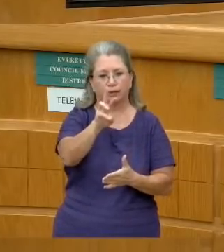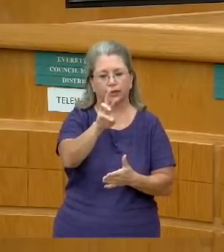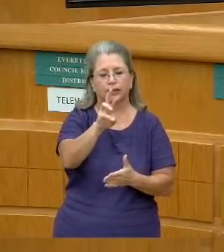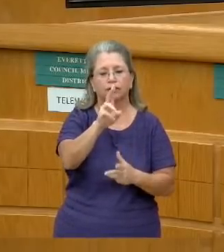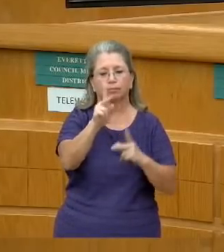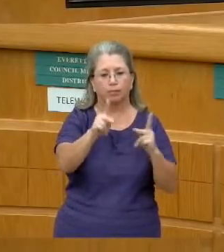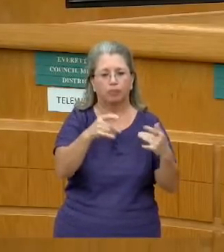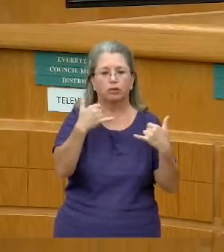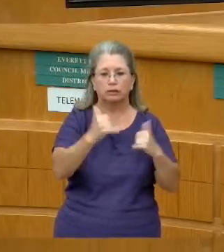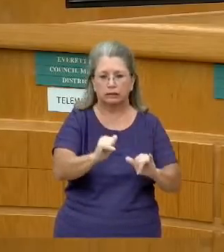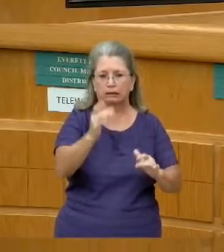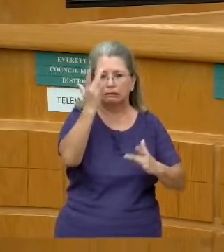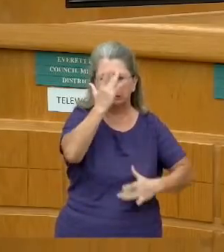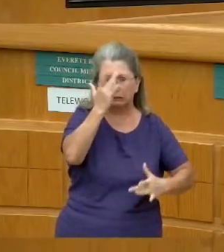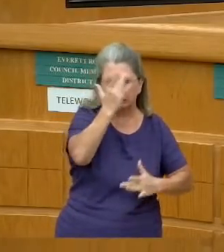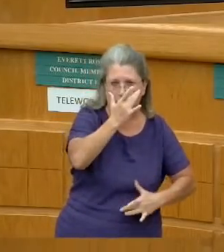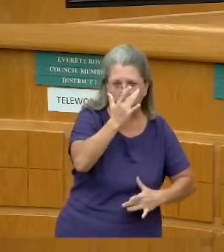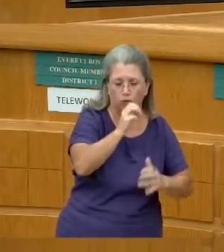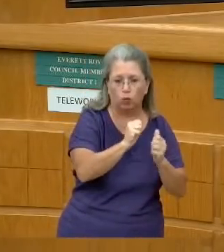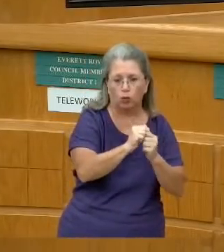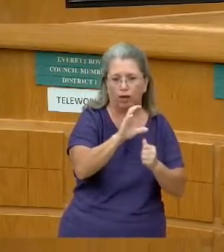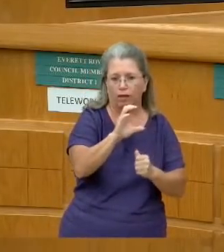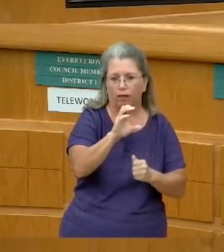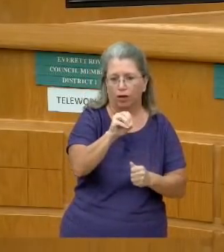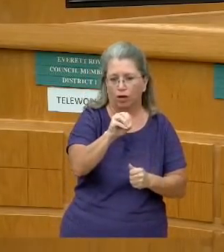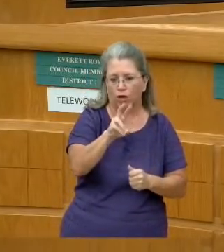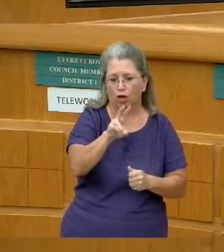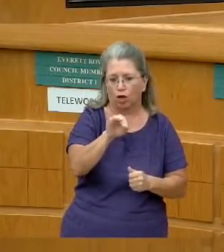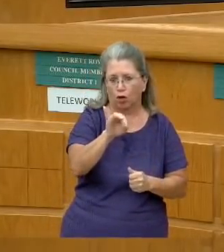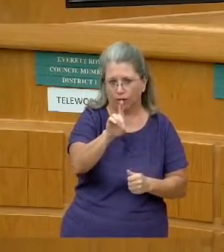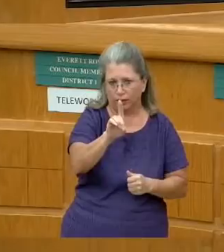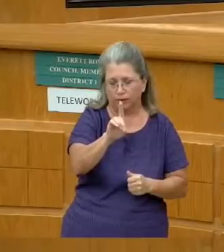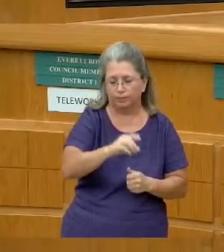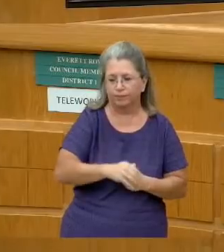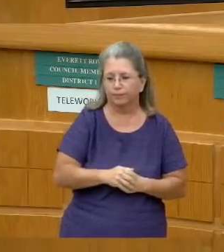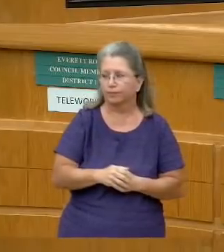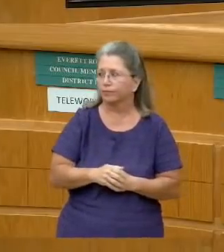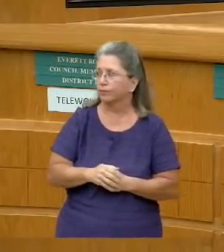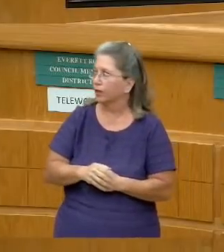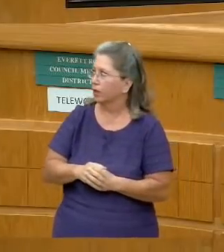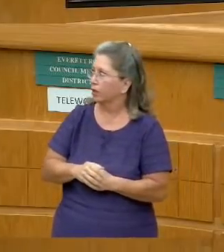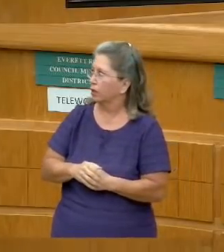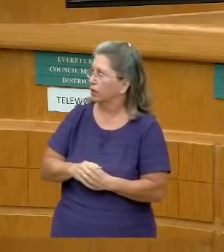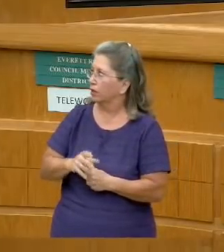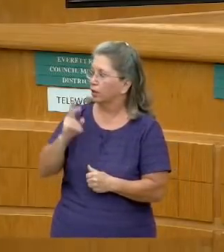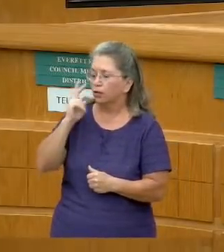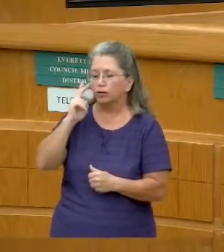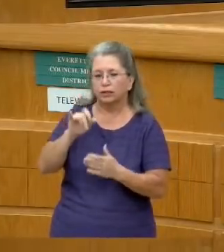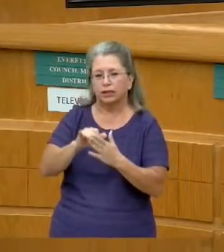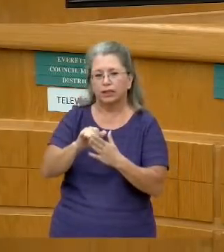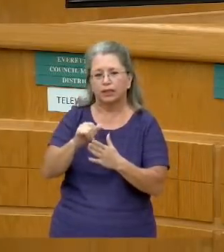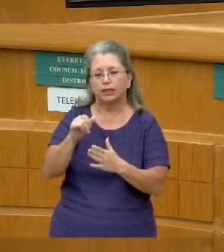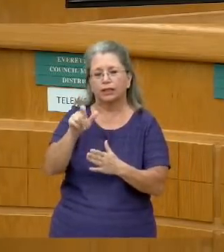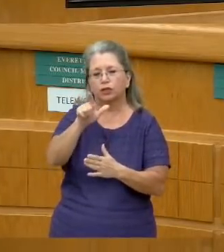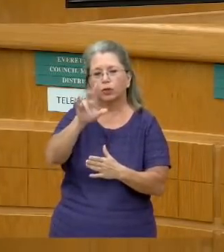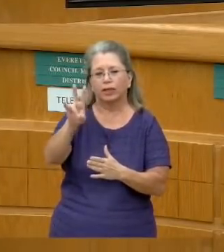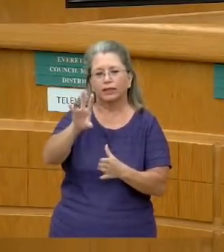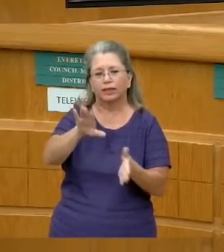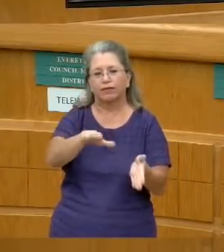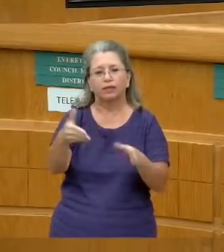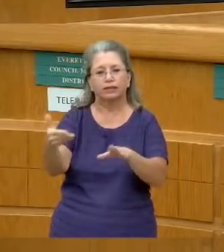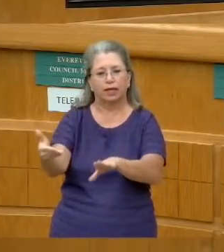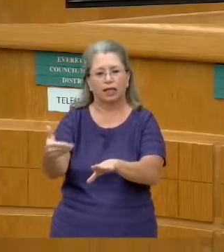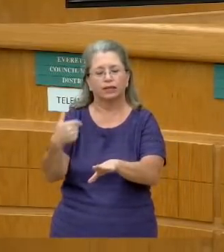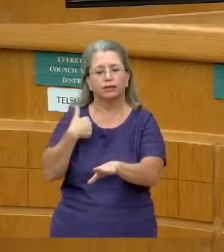3,996 to be exact. We do have on this chart, you'll see we put it in the yellow slice, 27 deaths. That's something I'm going to talk a little bit